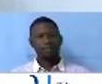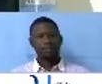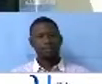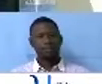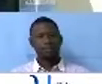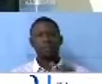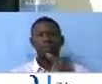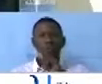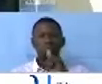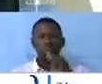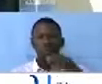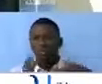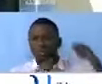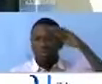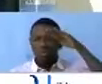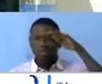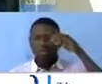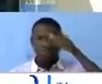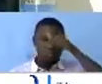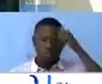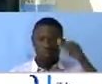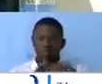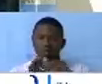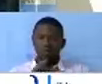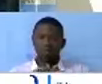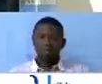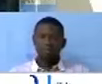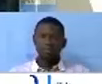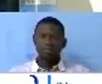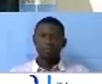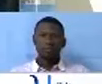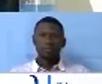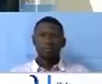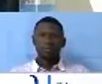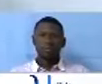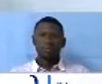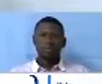Which senior officer? I believe Usman. Is it Sonko?